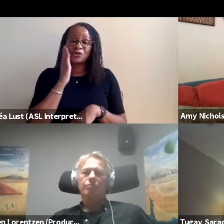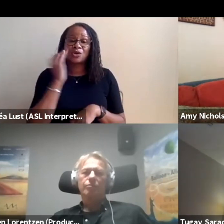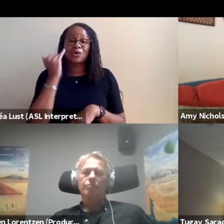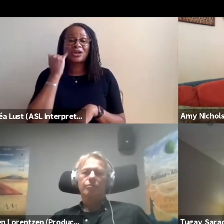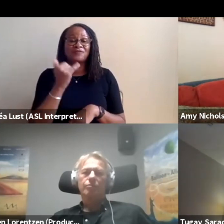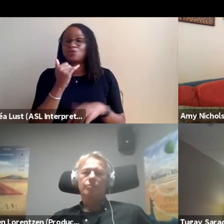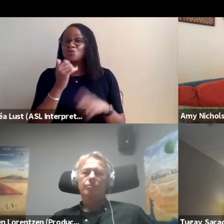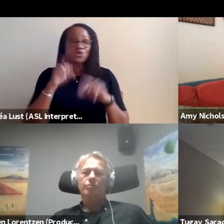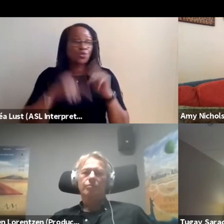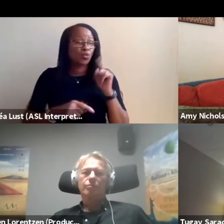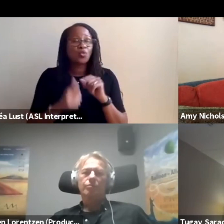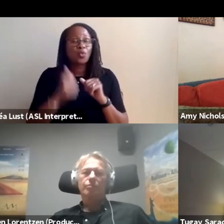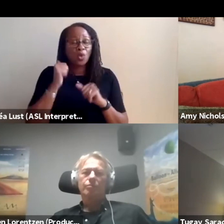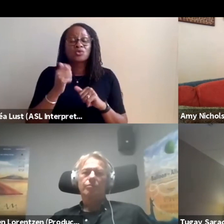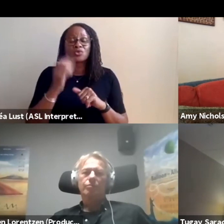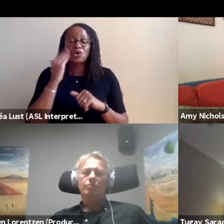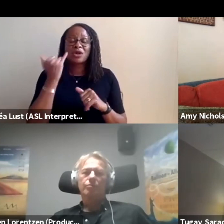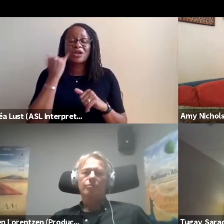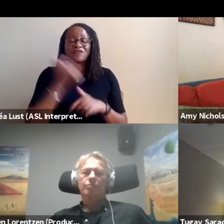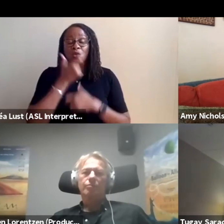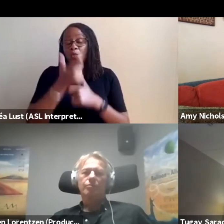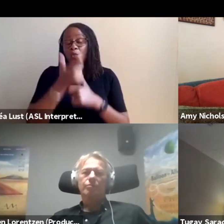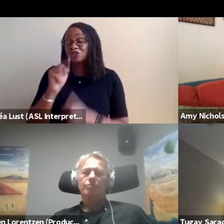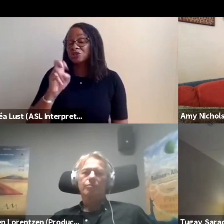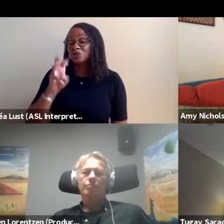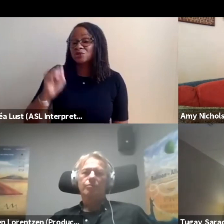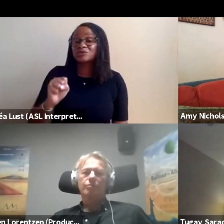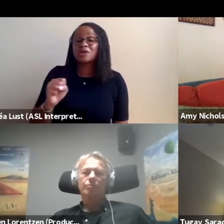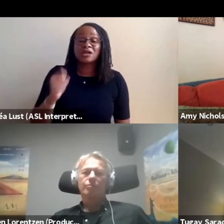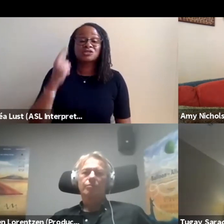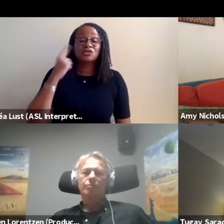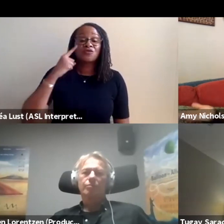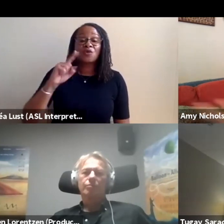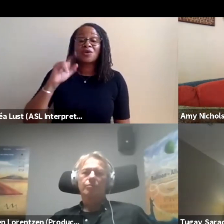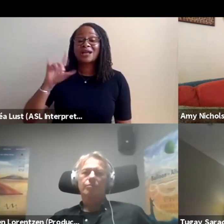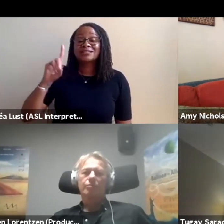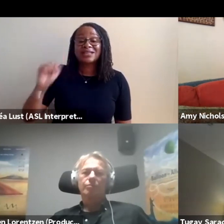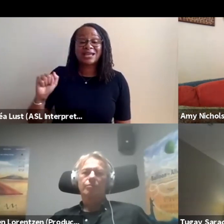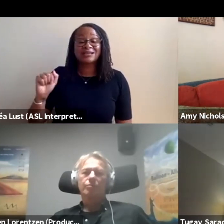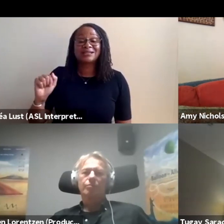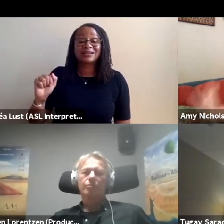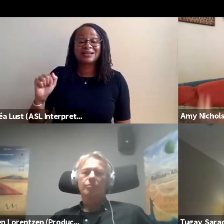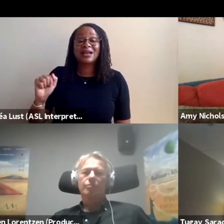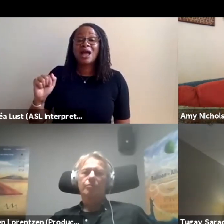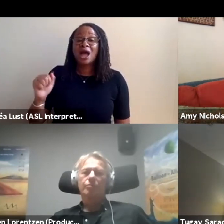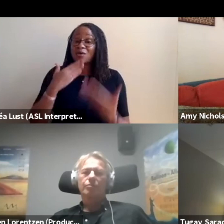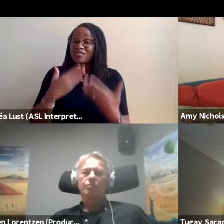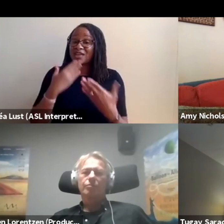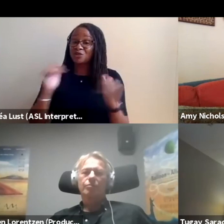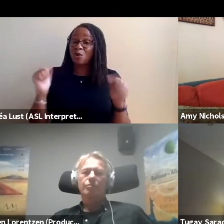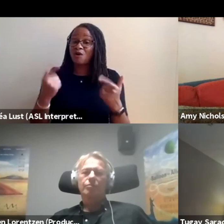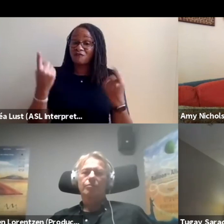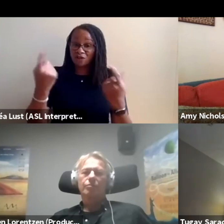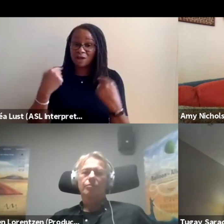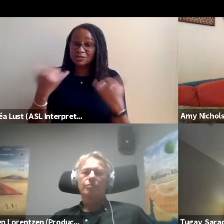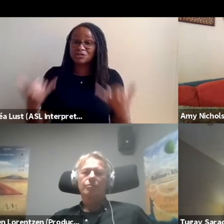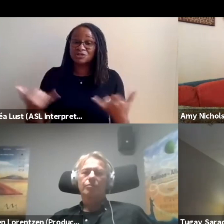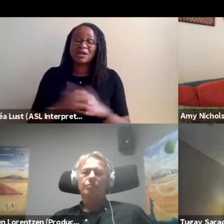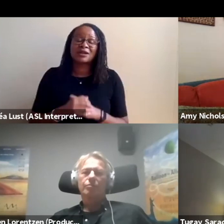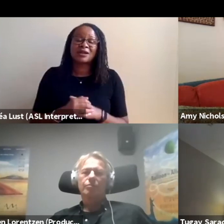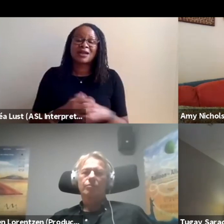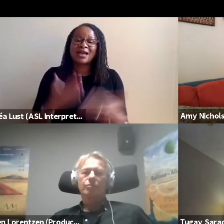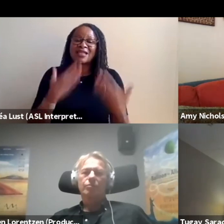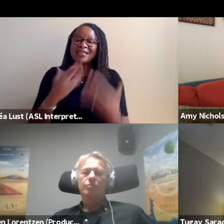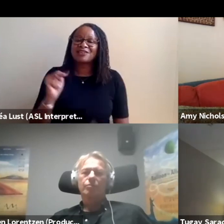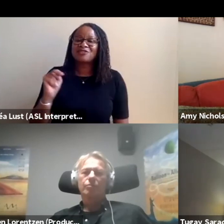news. So on behalf of the IDA, I want to really thank you guys for being here. You know, thank you again. Thank you,